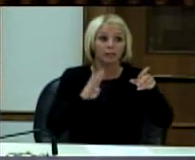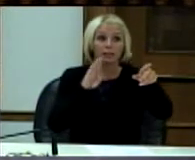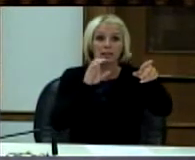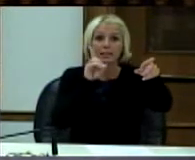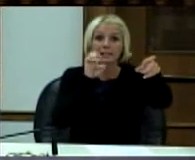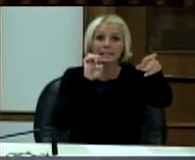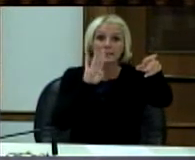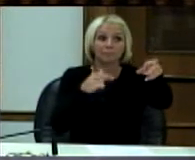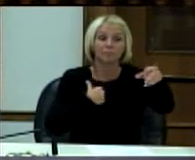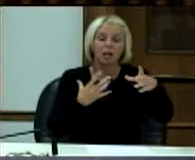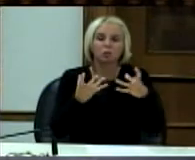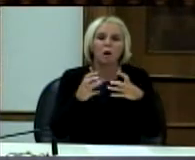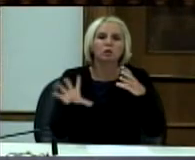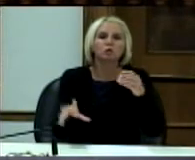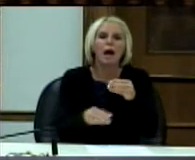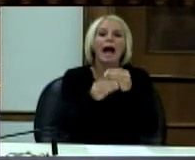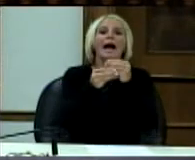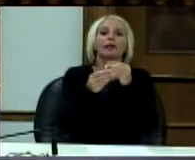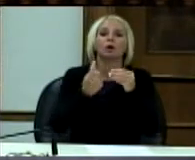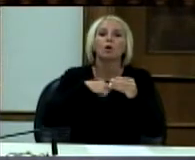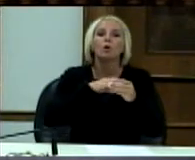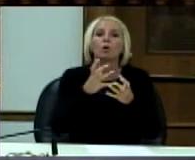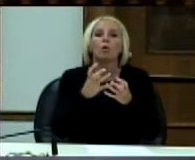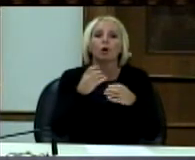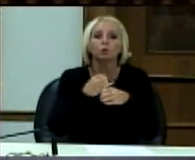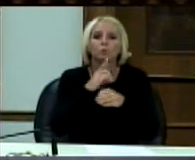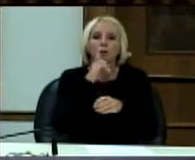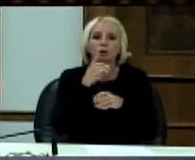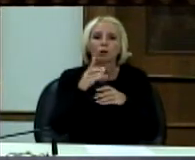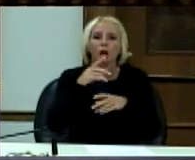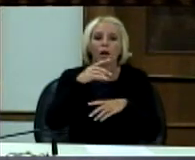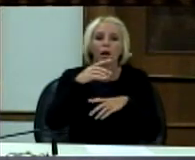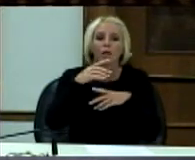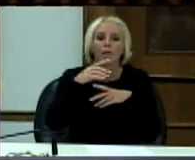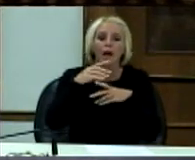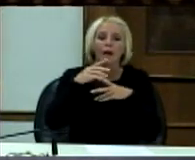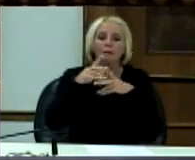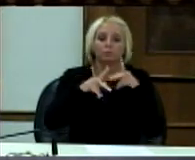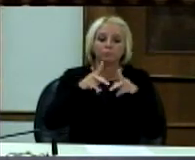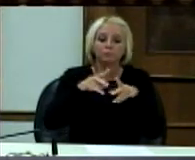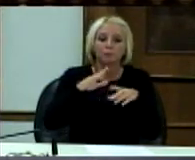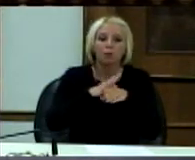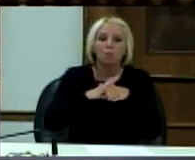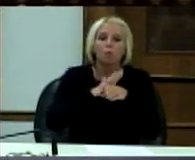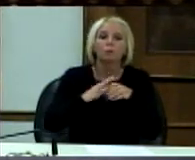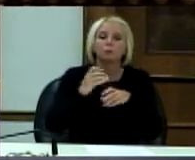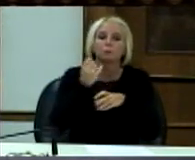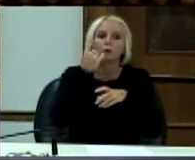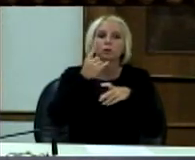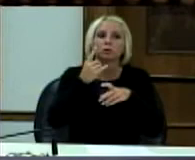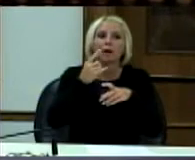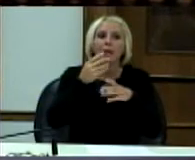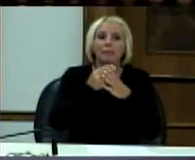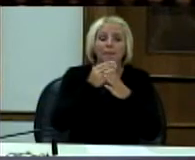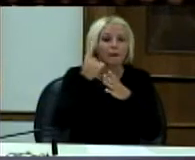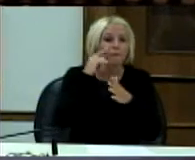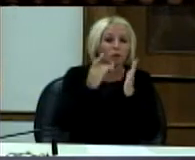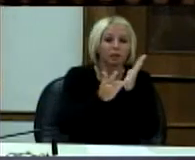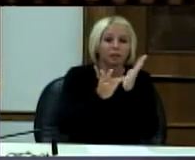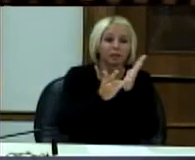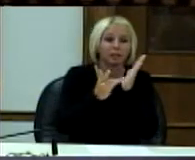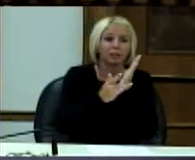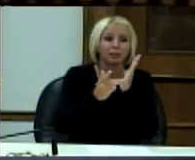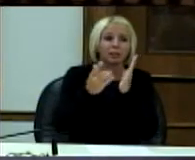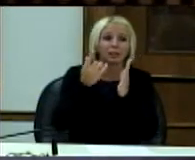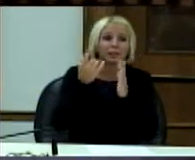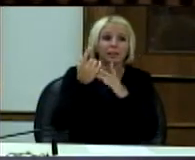I'll just sort of add on to that. We want to make sure that the public understands that part of this money for technology is actually freeing up